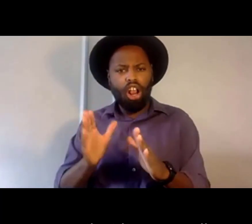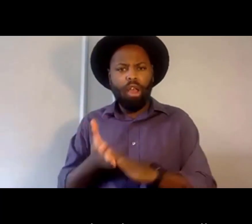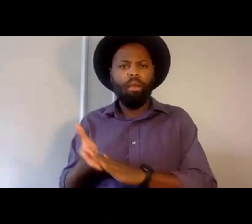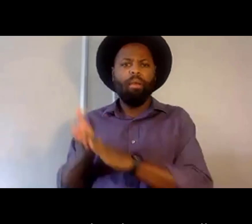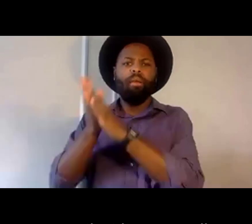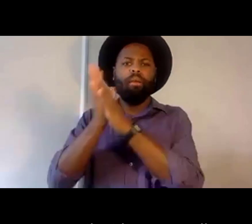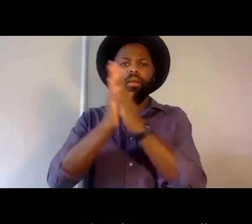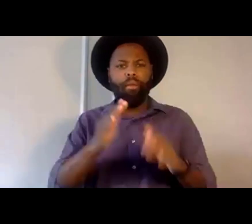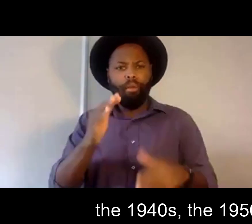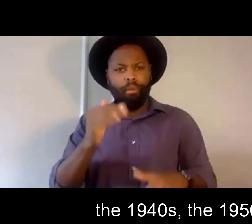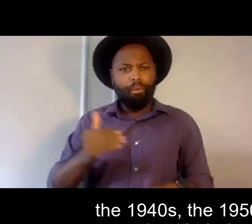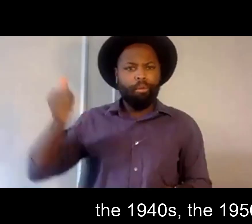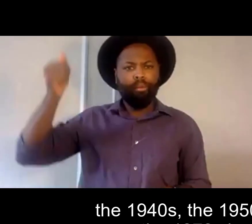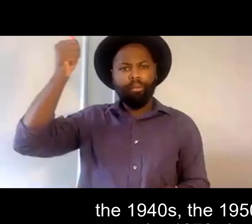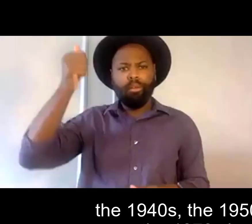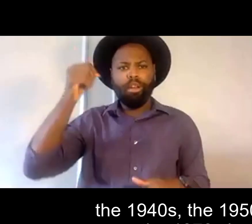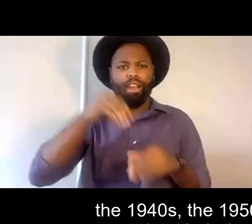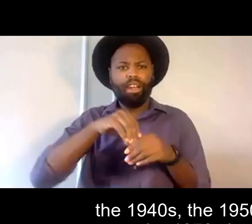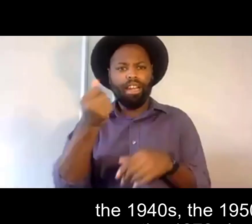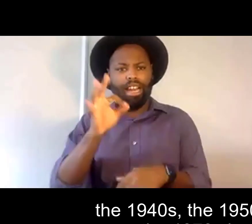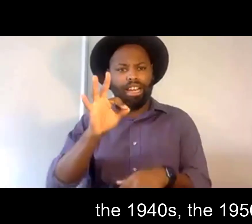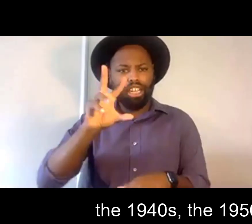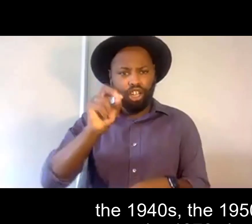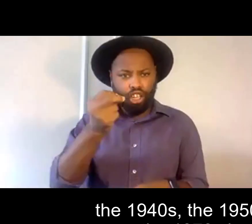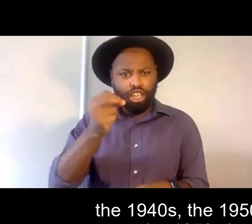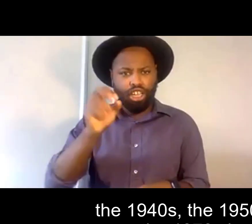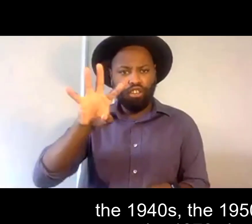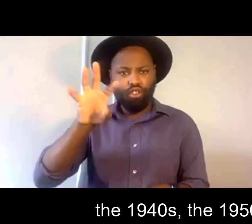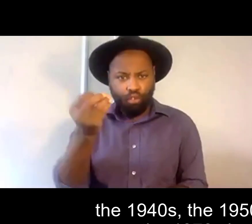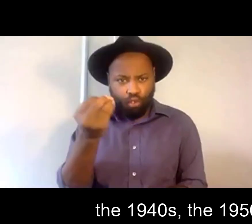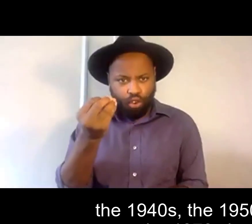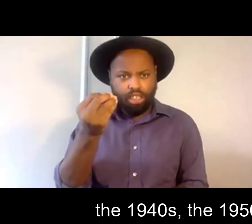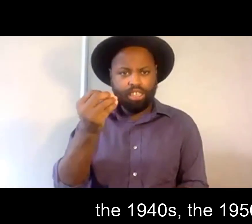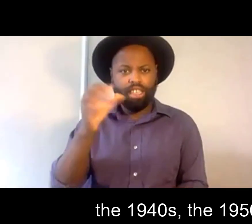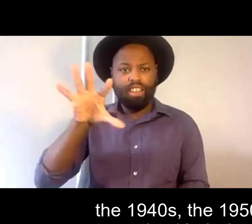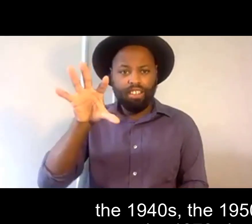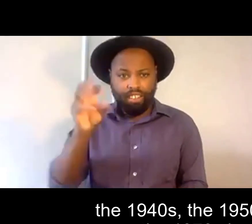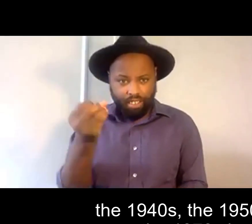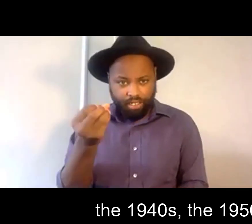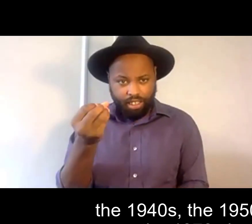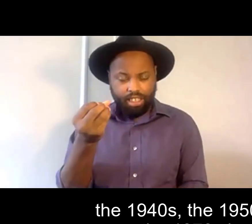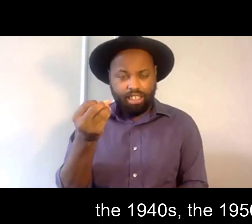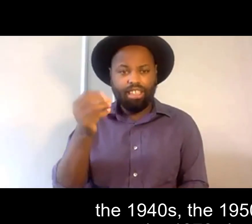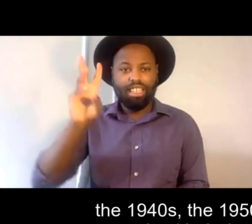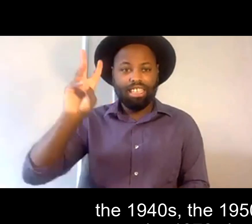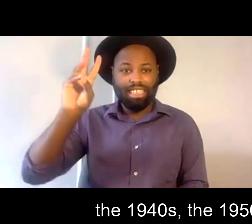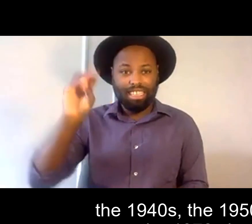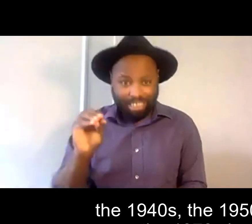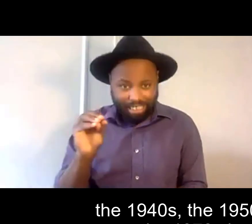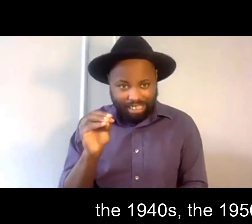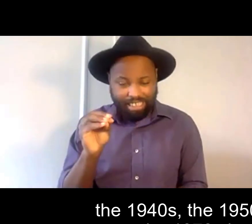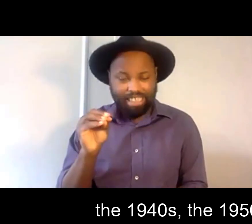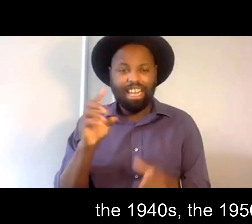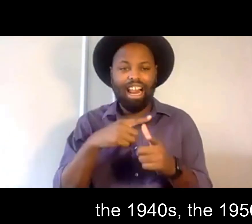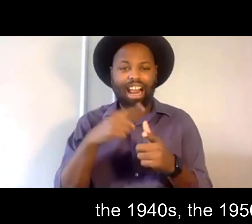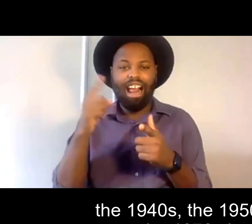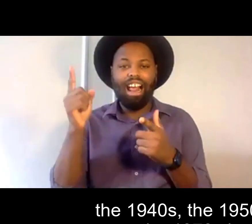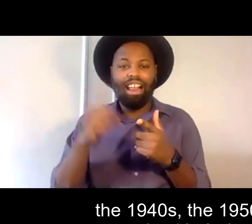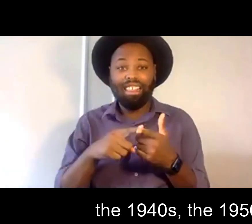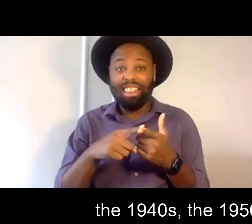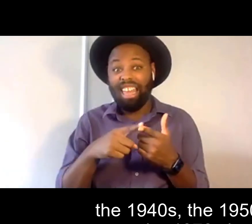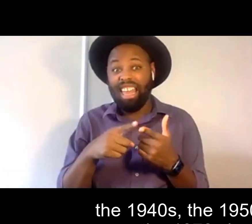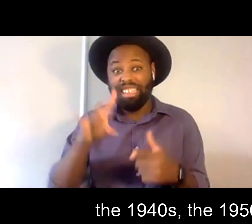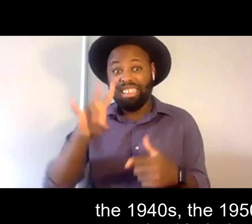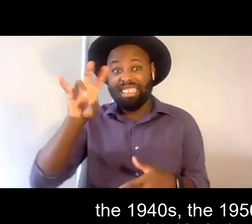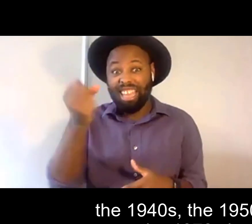the 1930s, the 1940s, the 1950s, the 1960s, and then even the